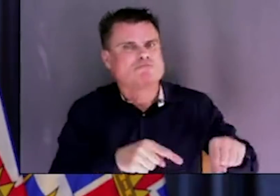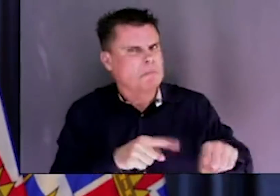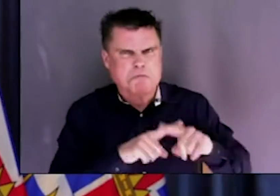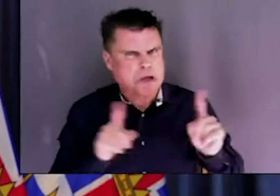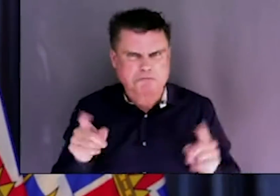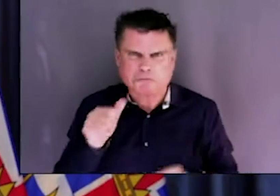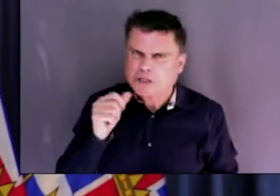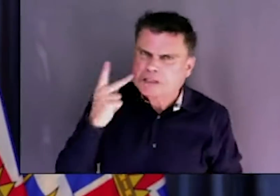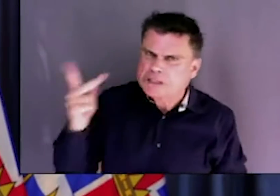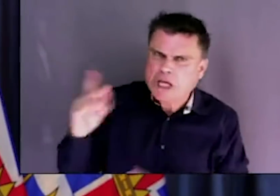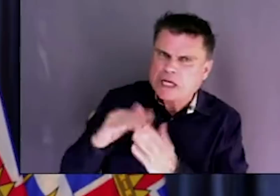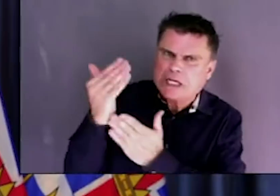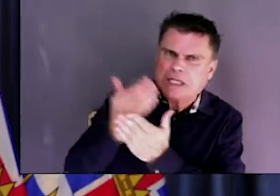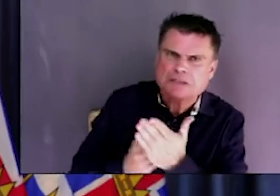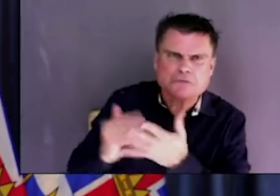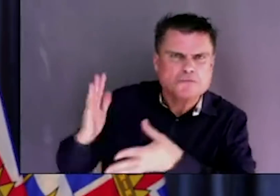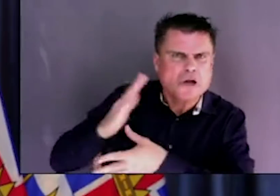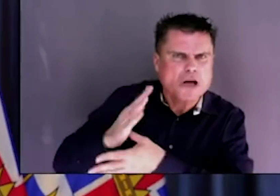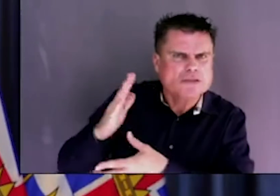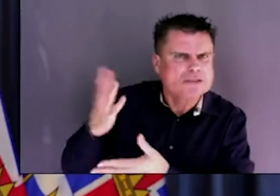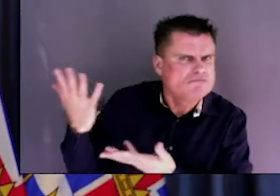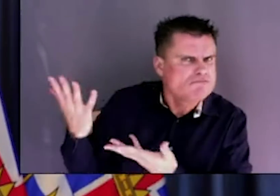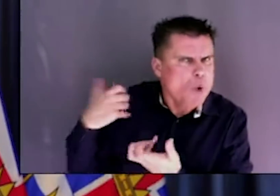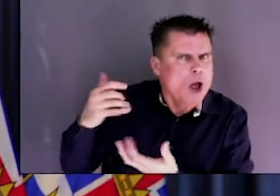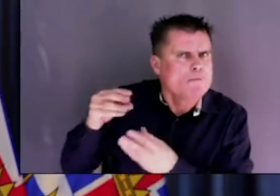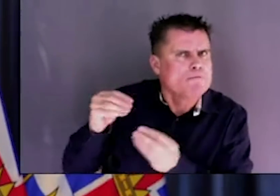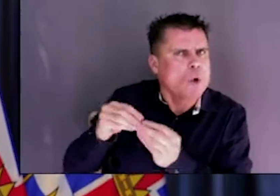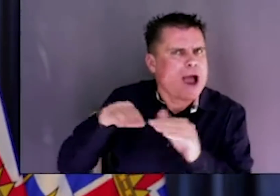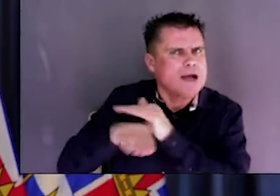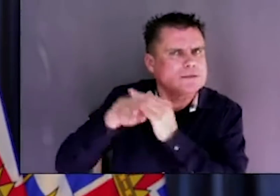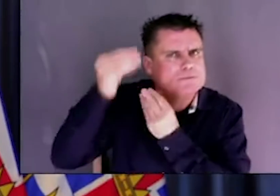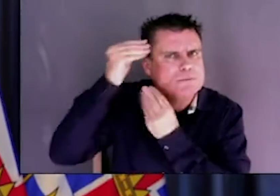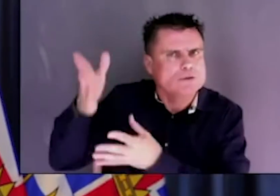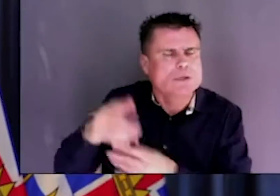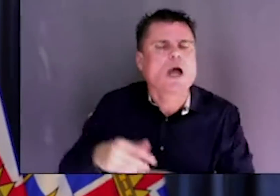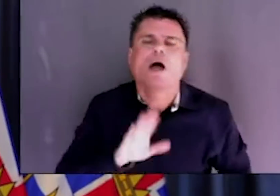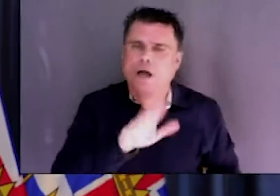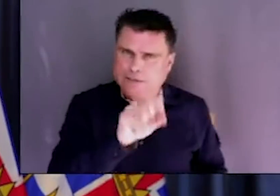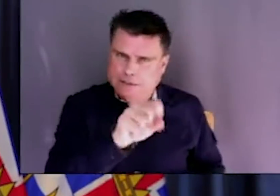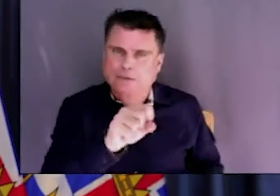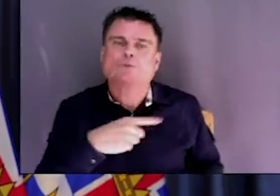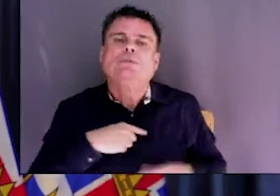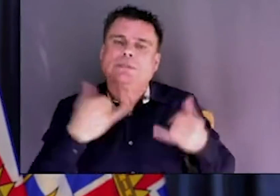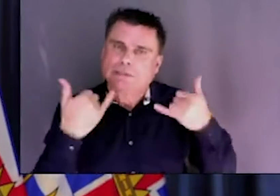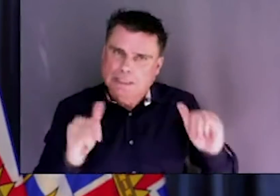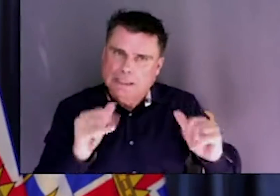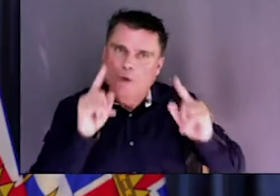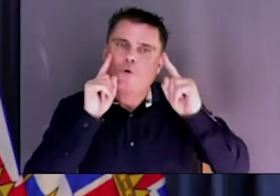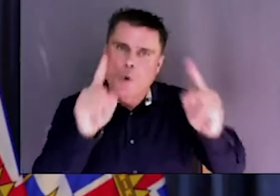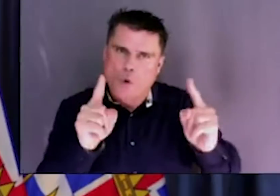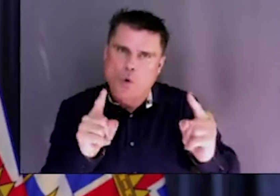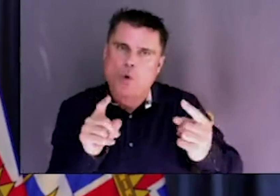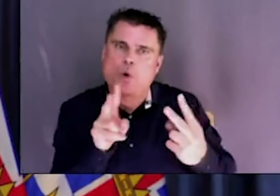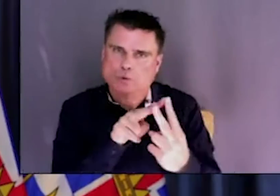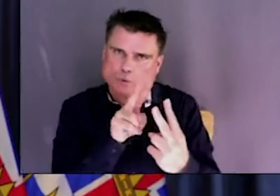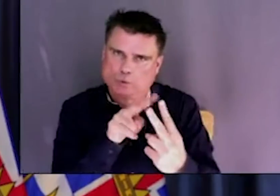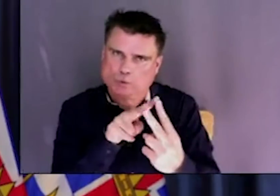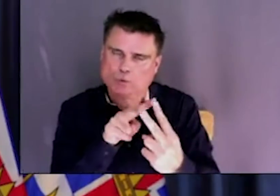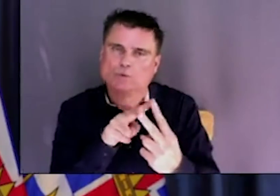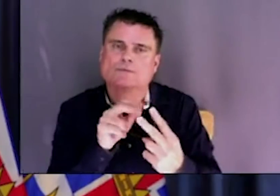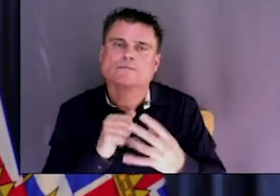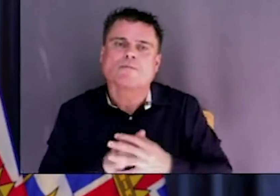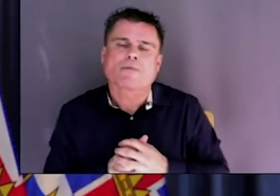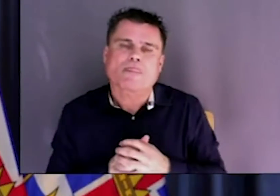on making sure that access is more equitable across the board. We have had, as you know, you've heard briefings before, Andrew,